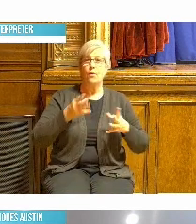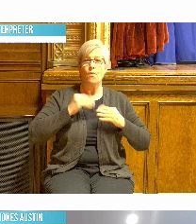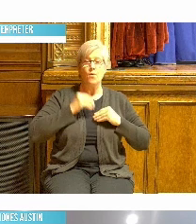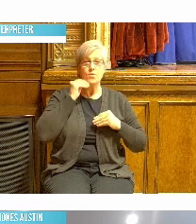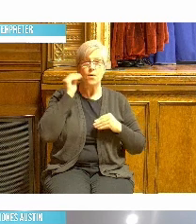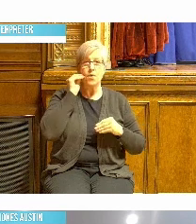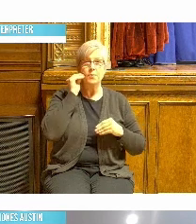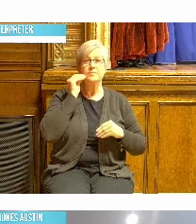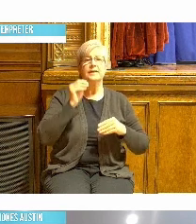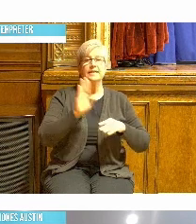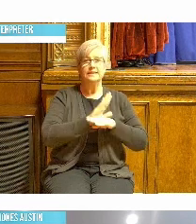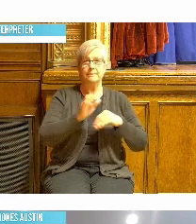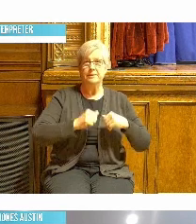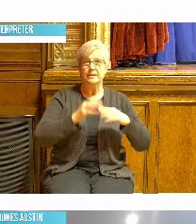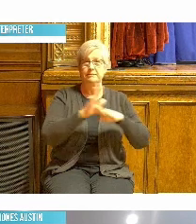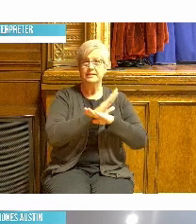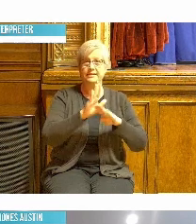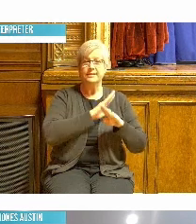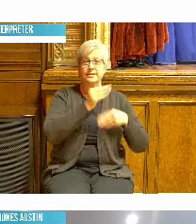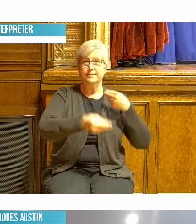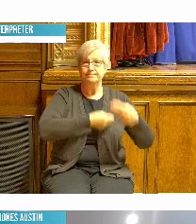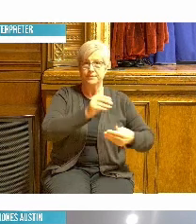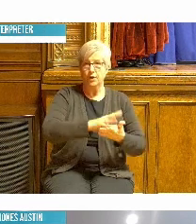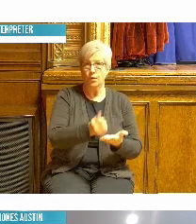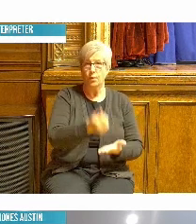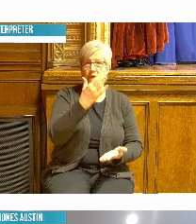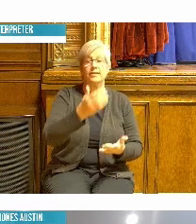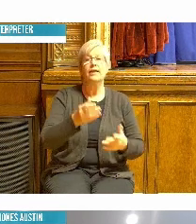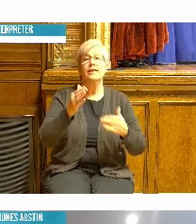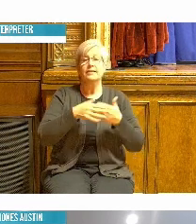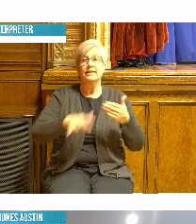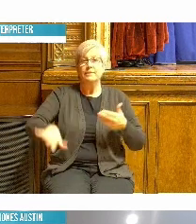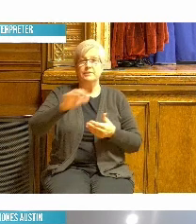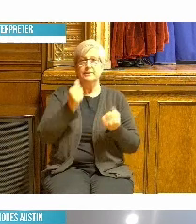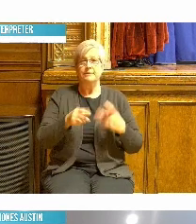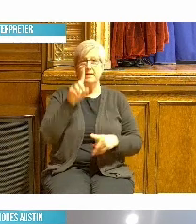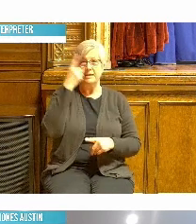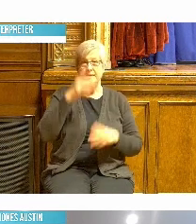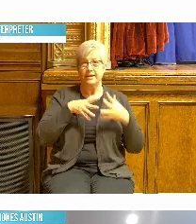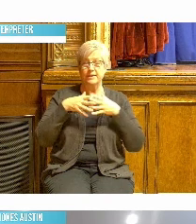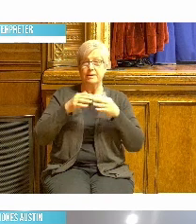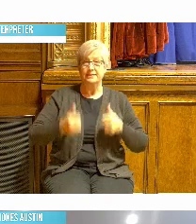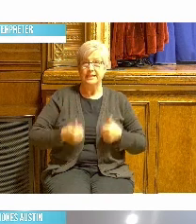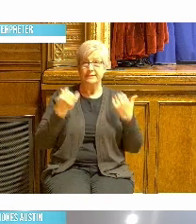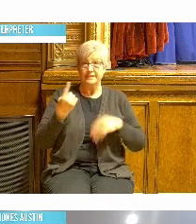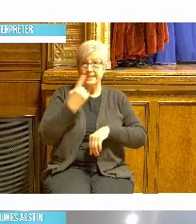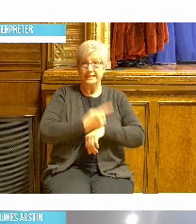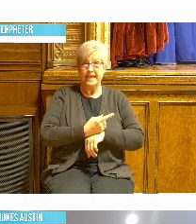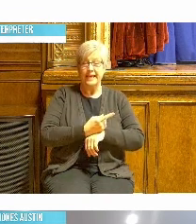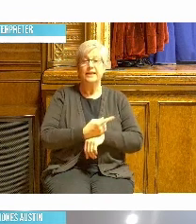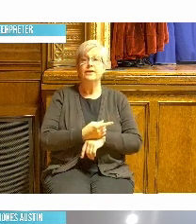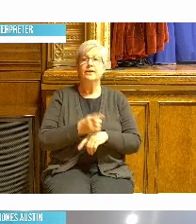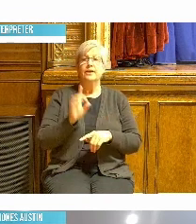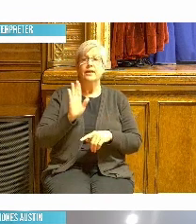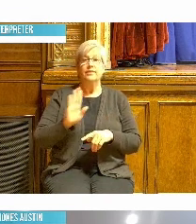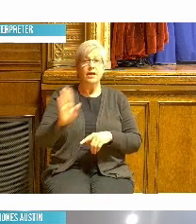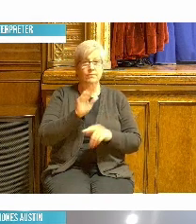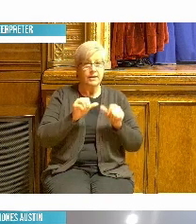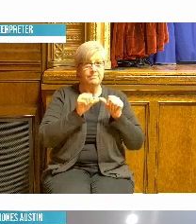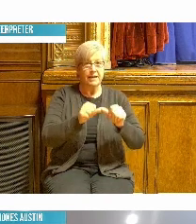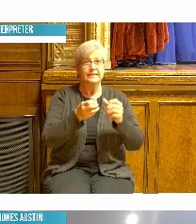build businesses, to pass down wealth. The neighborhoods that many Black Americans live in today, the ones that